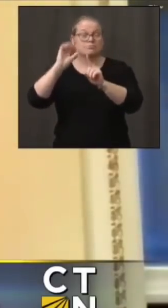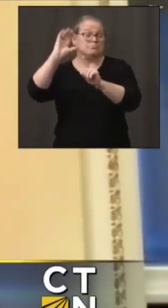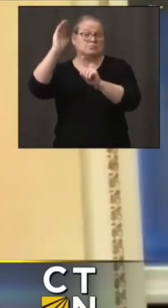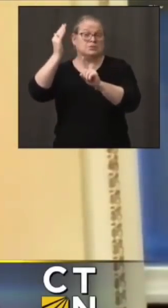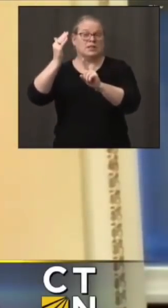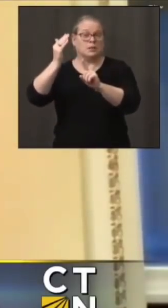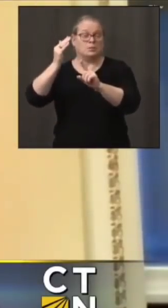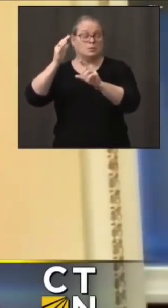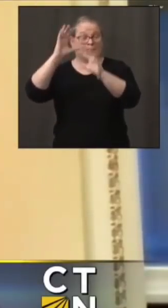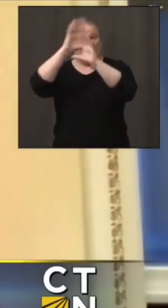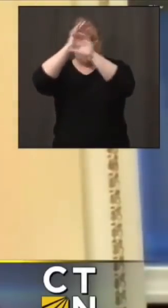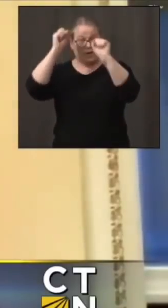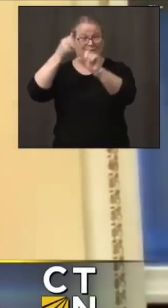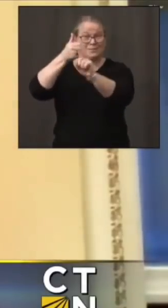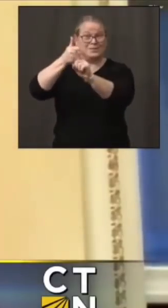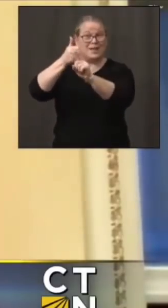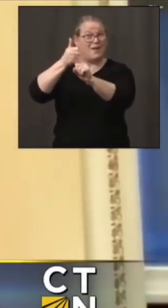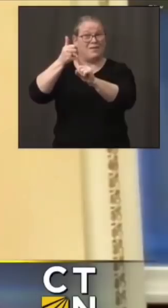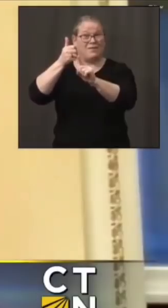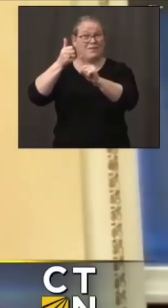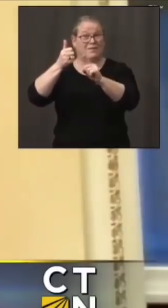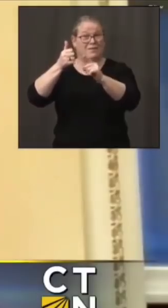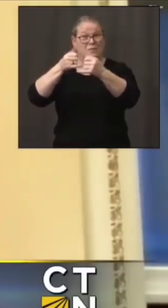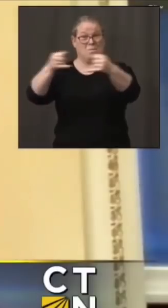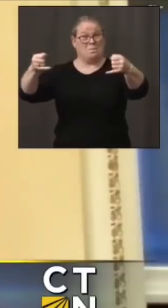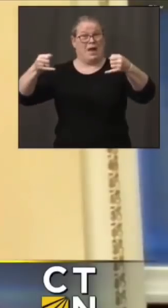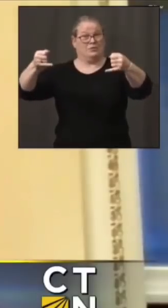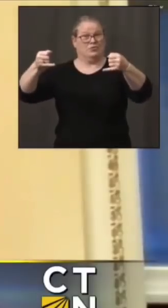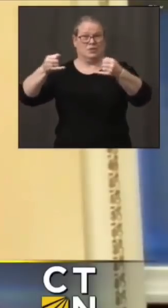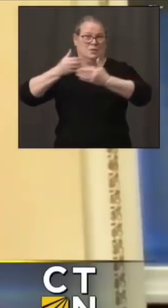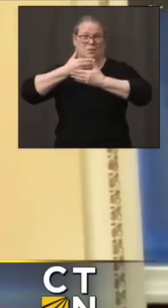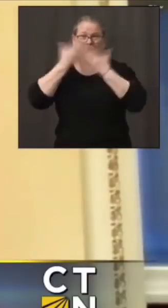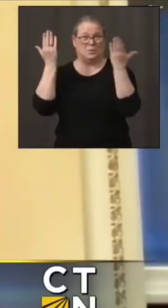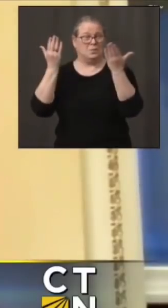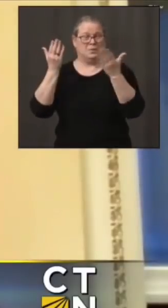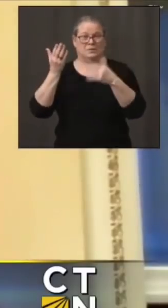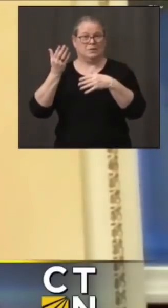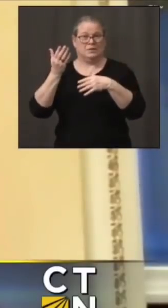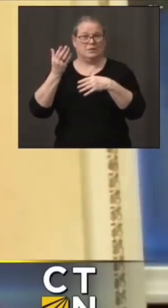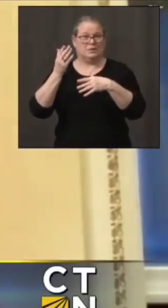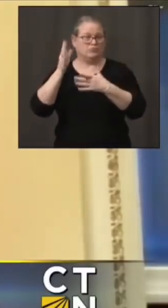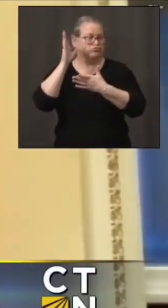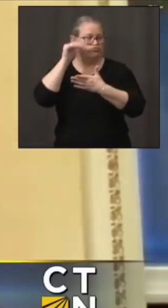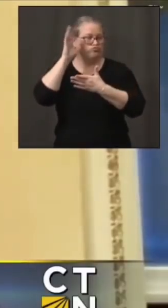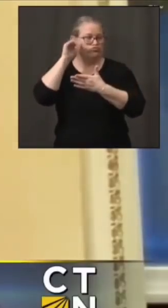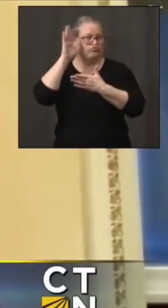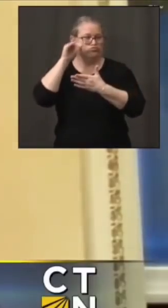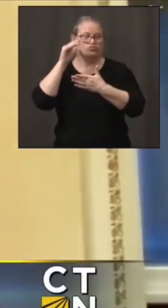no bounds when it comes to overturning the results of the